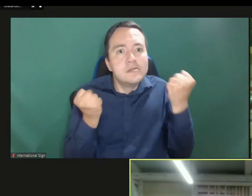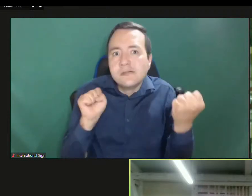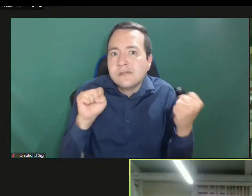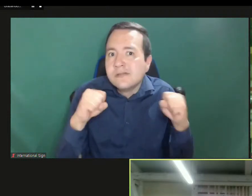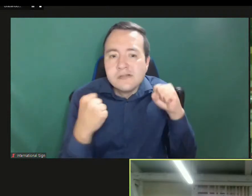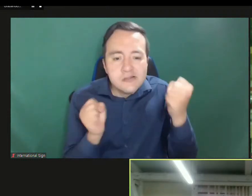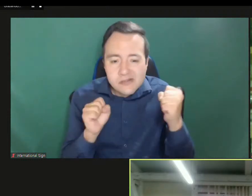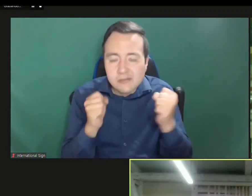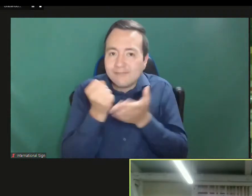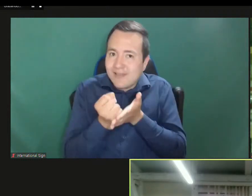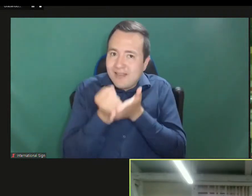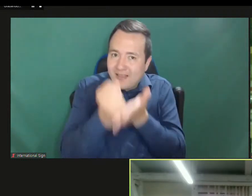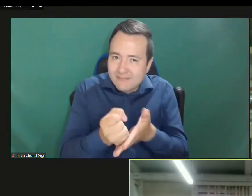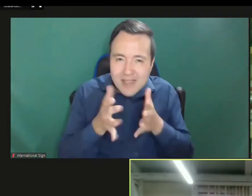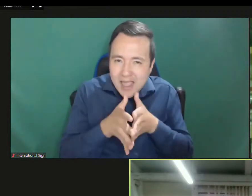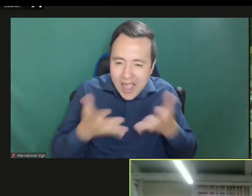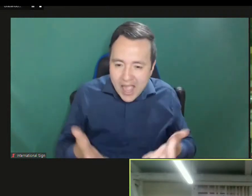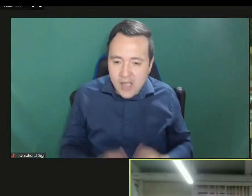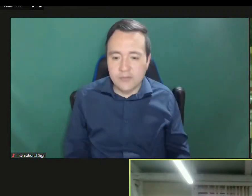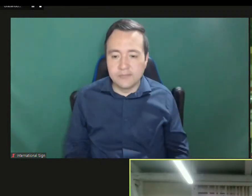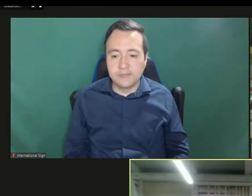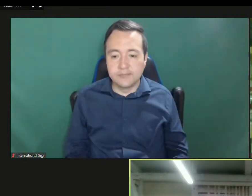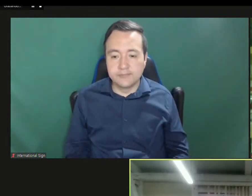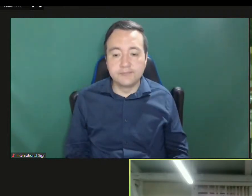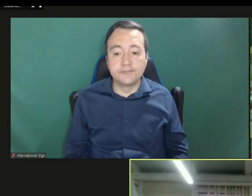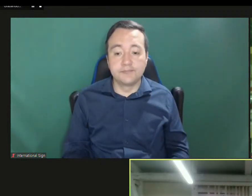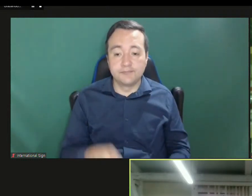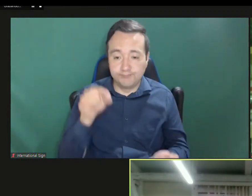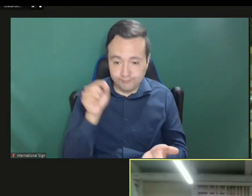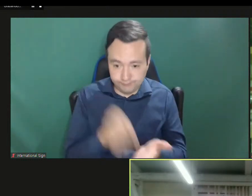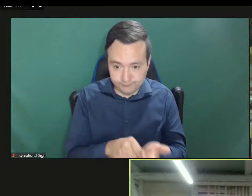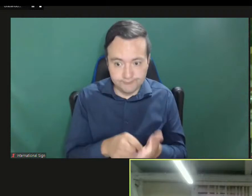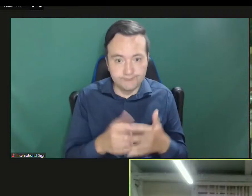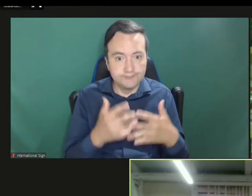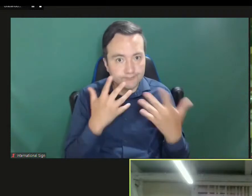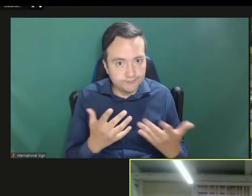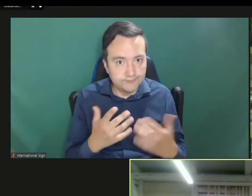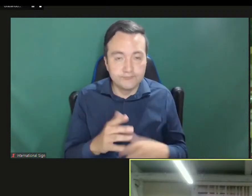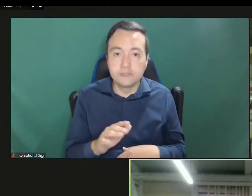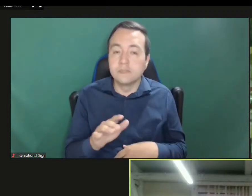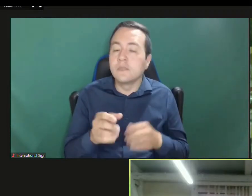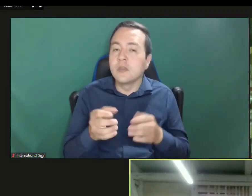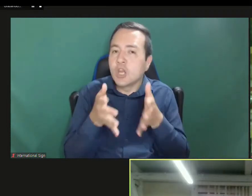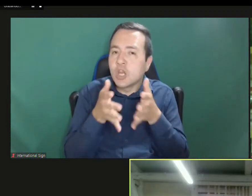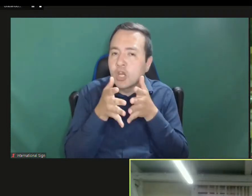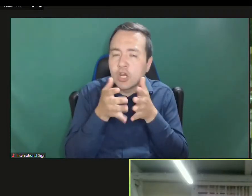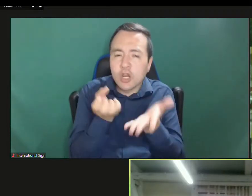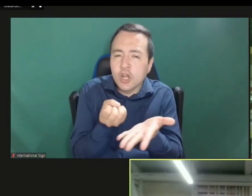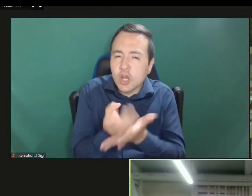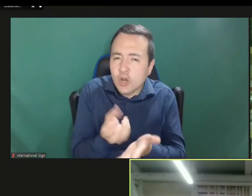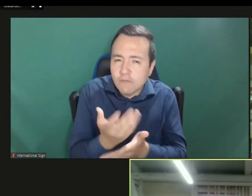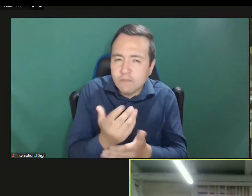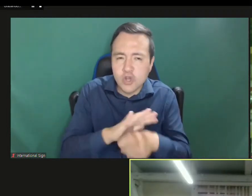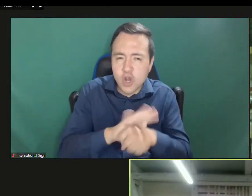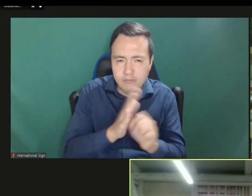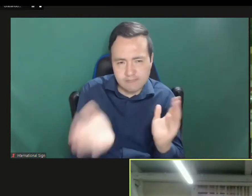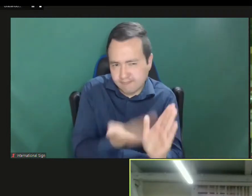guidelines brochure for healthcare workers, stress management for health professionals. Since hypertension